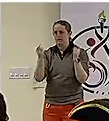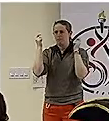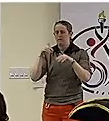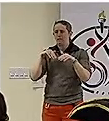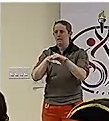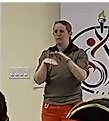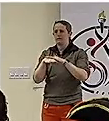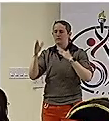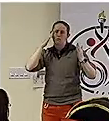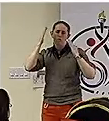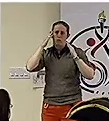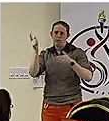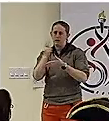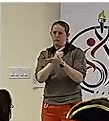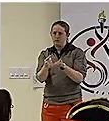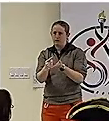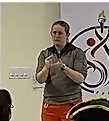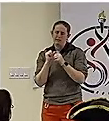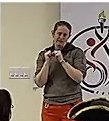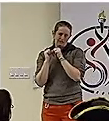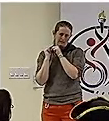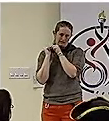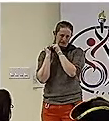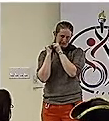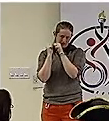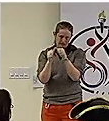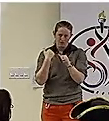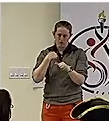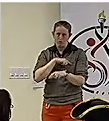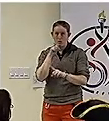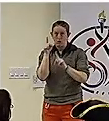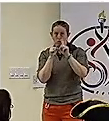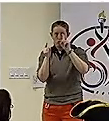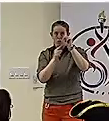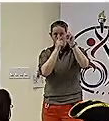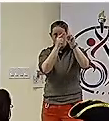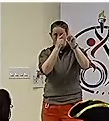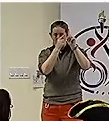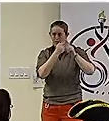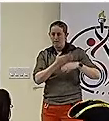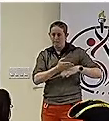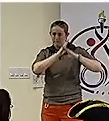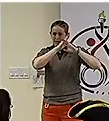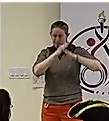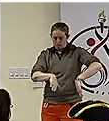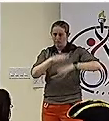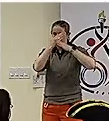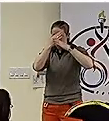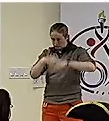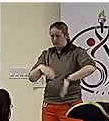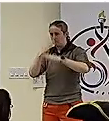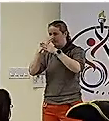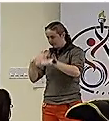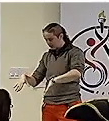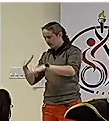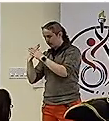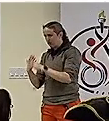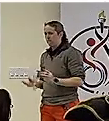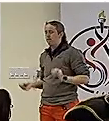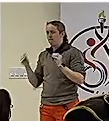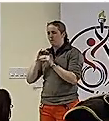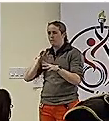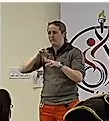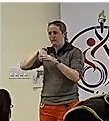Awareness Week continues to demonstrate where we are striving to actively remove barriers and to create a more inclusive and